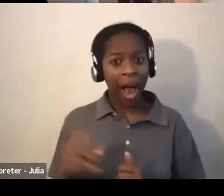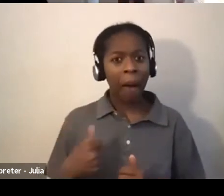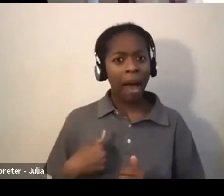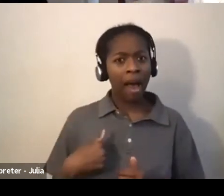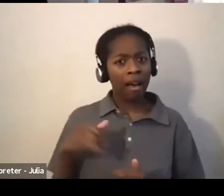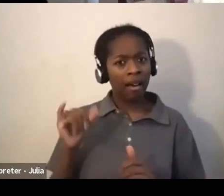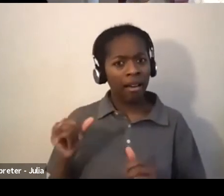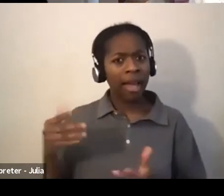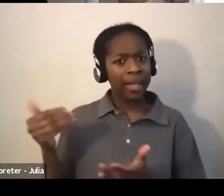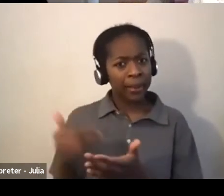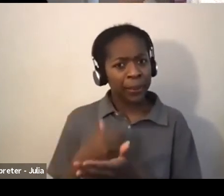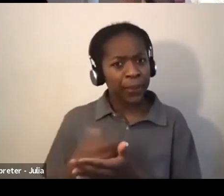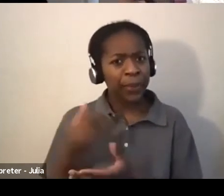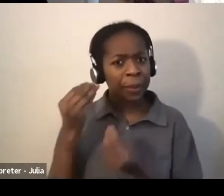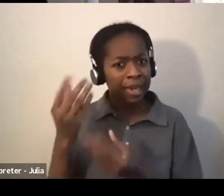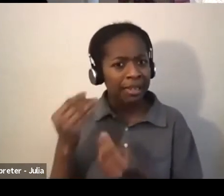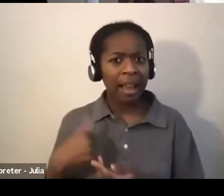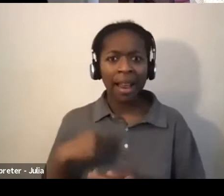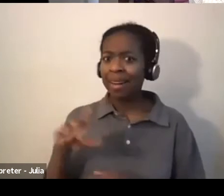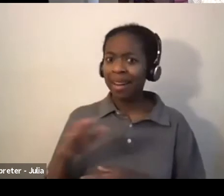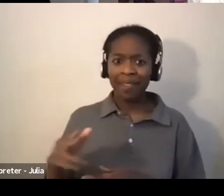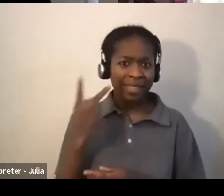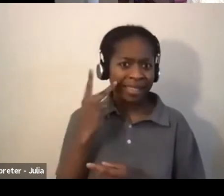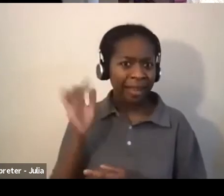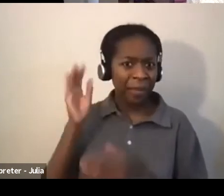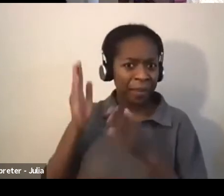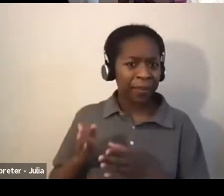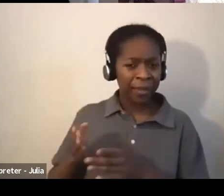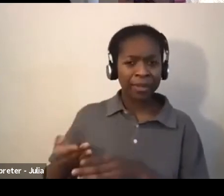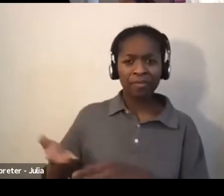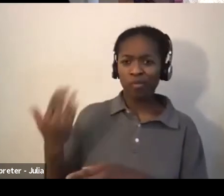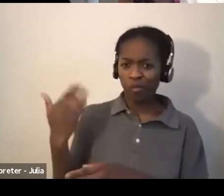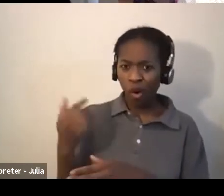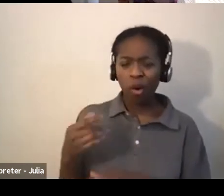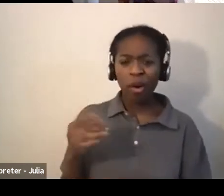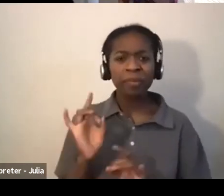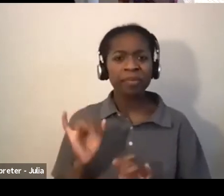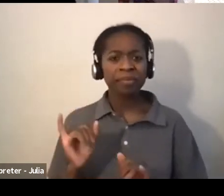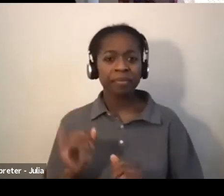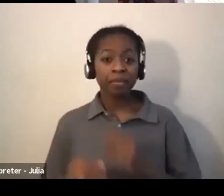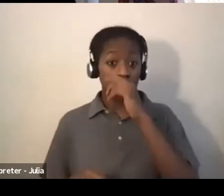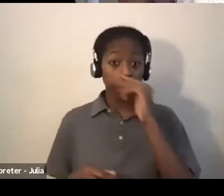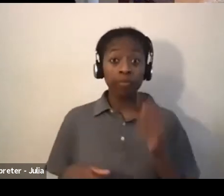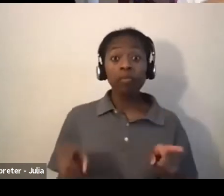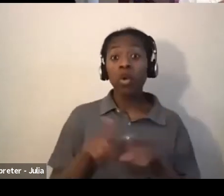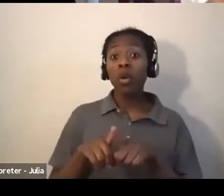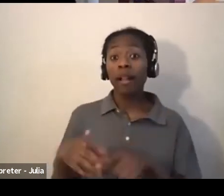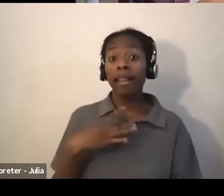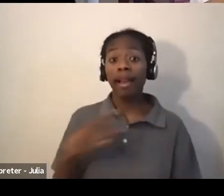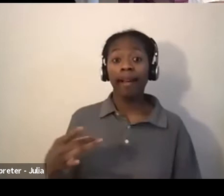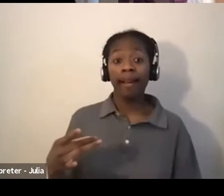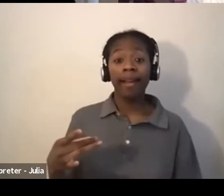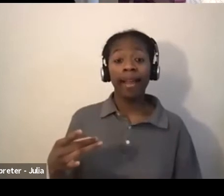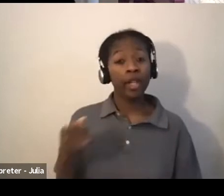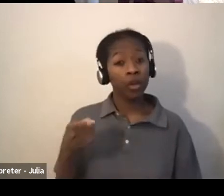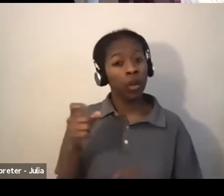I'm like, I never knew anybody like this ever really existed. And I also like that TikTok is, it interacts with